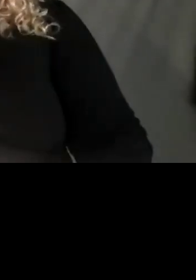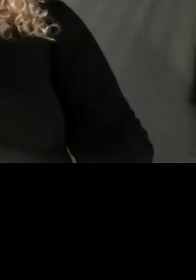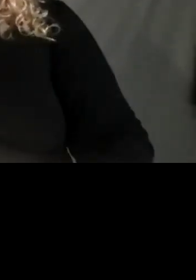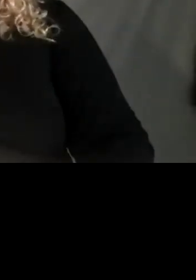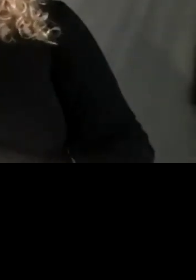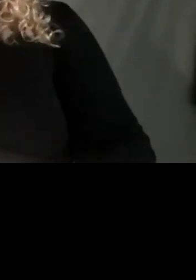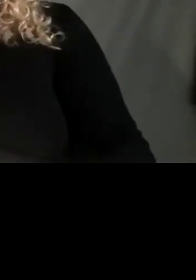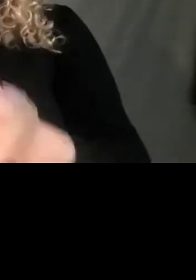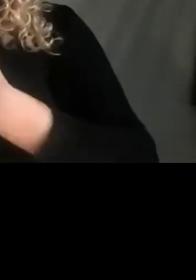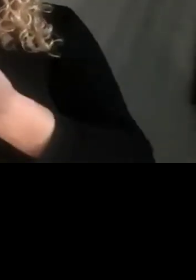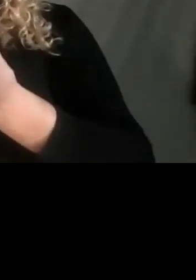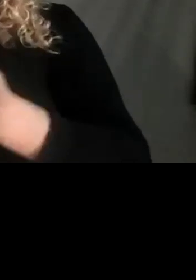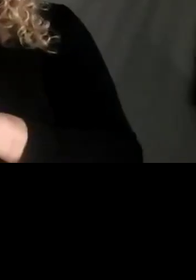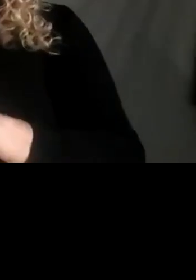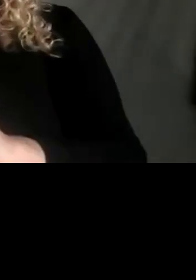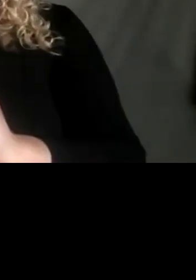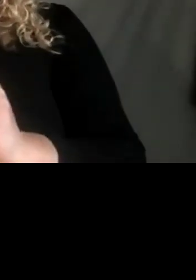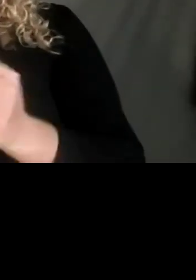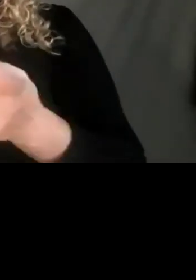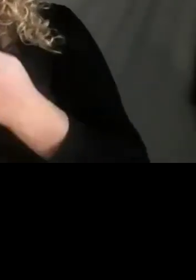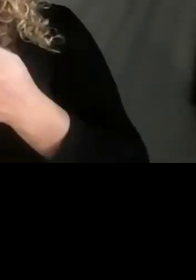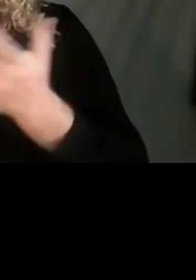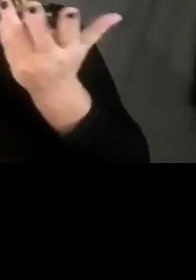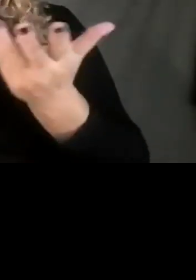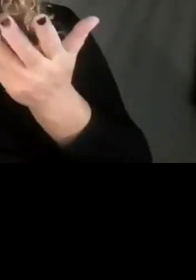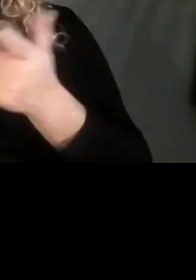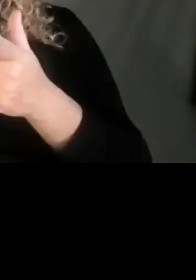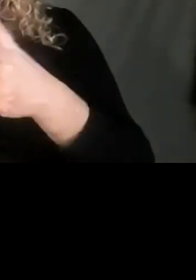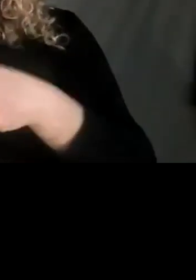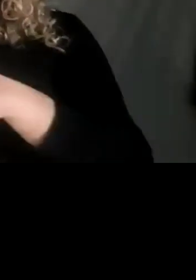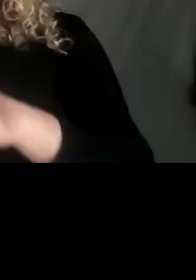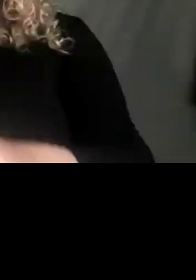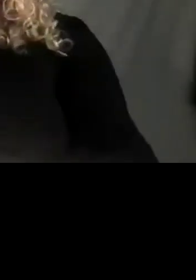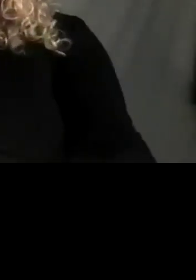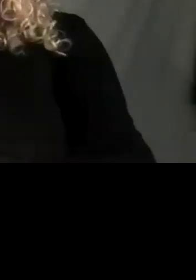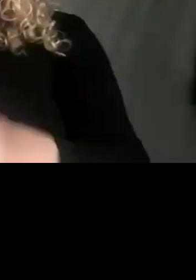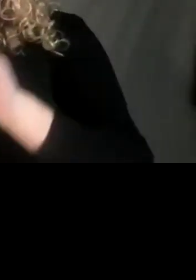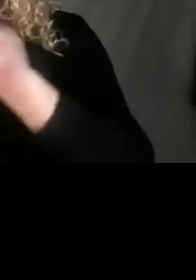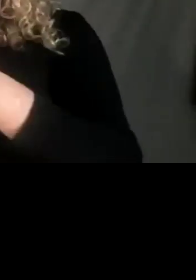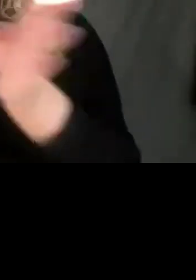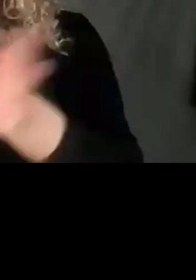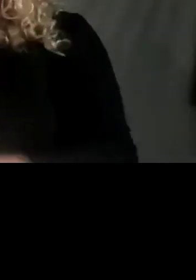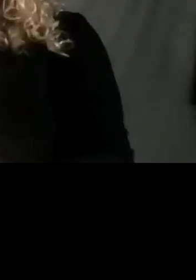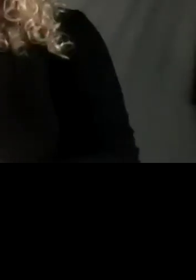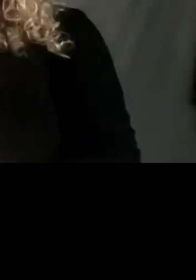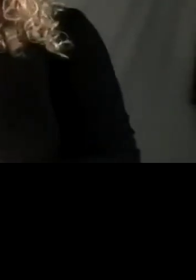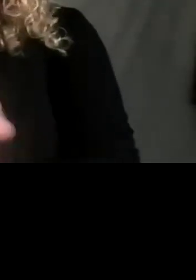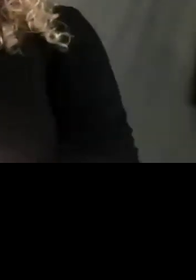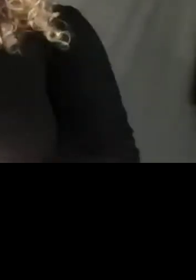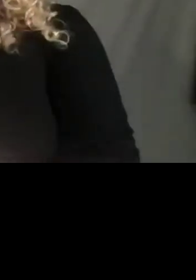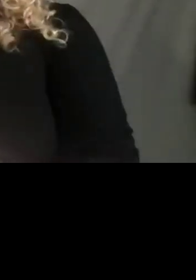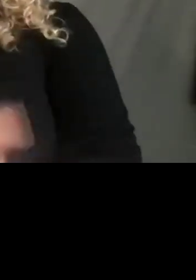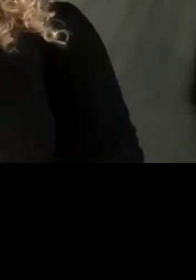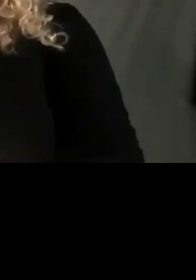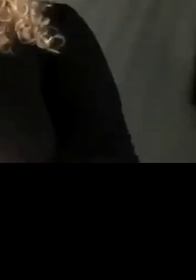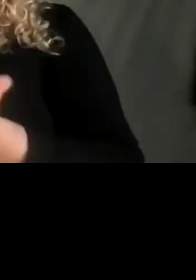what the scenario is, but definitely involve the public. And when it comes to the funding, do